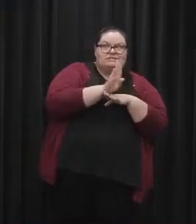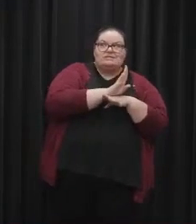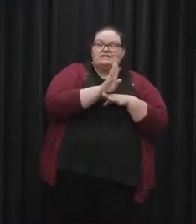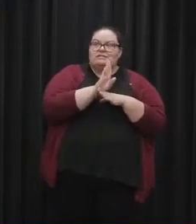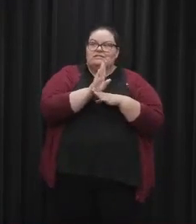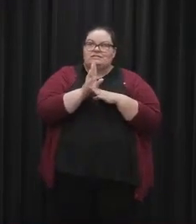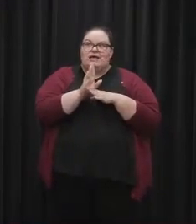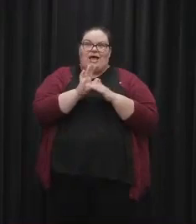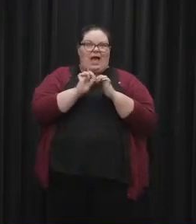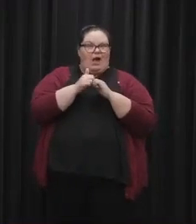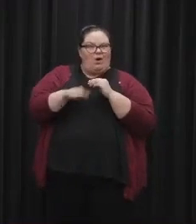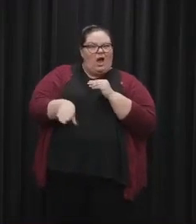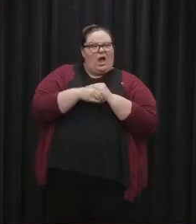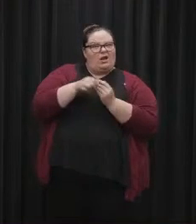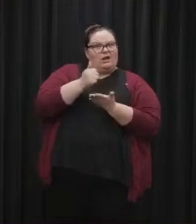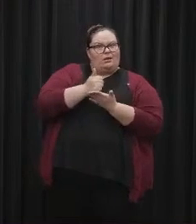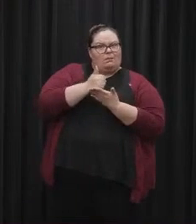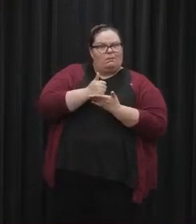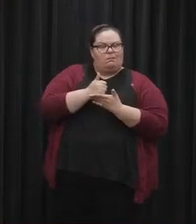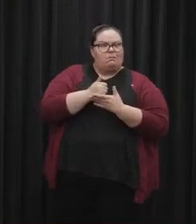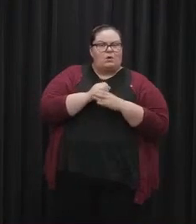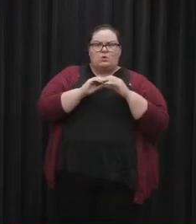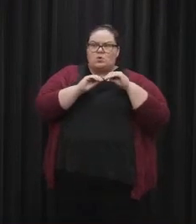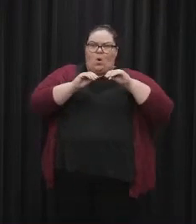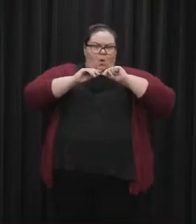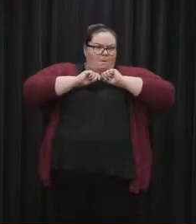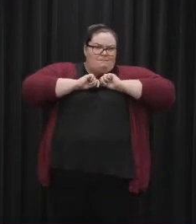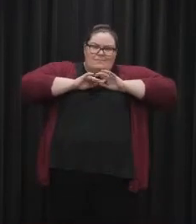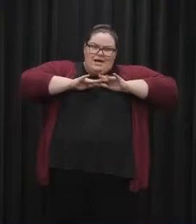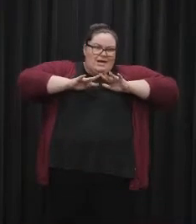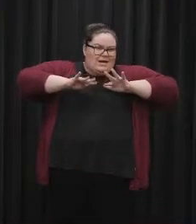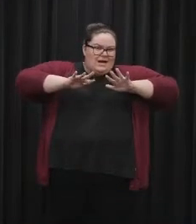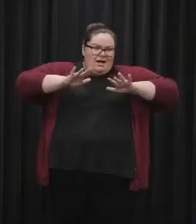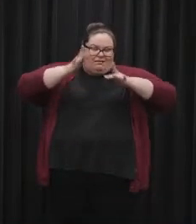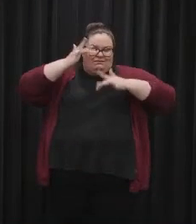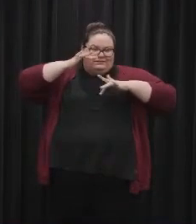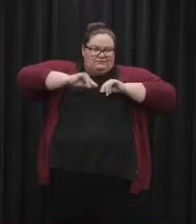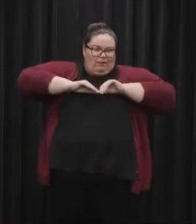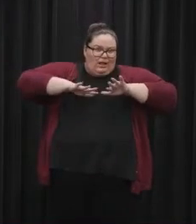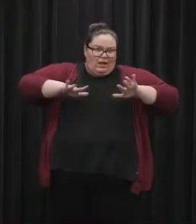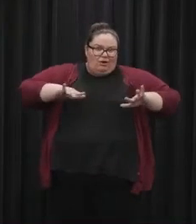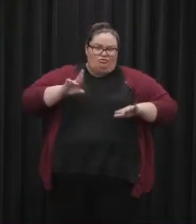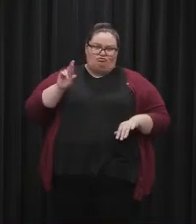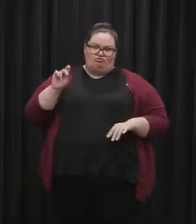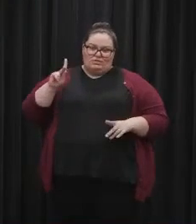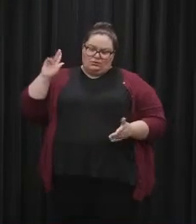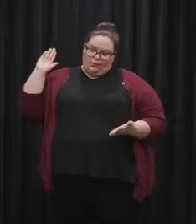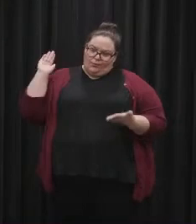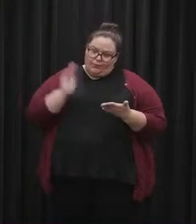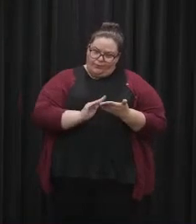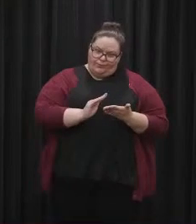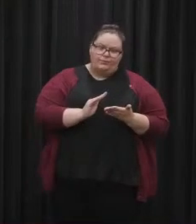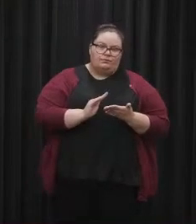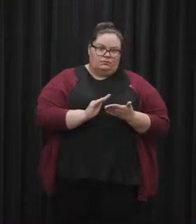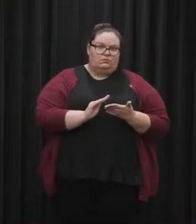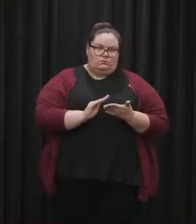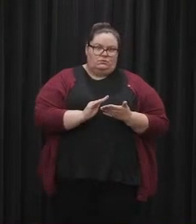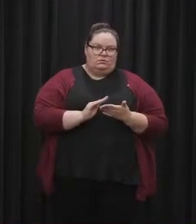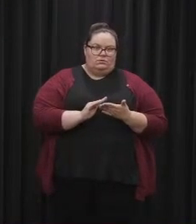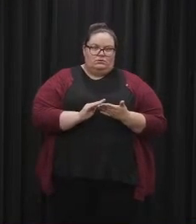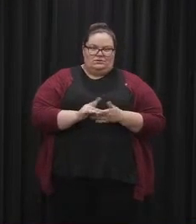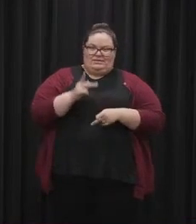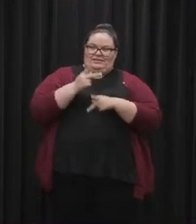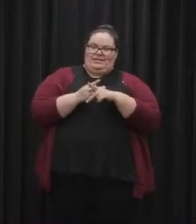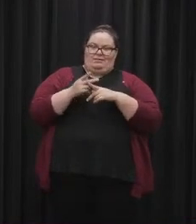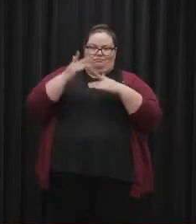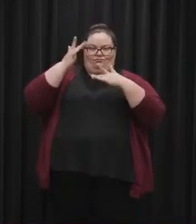there's any way that you can make sure that there is very, very, very little risk in terms of continuing to be able to contain